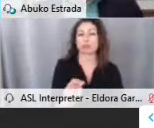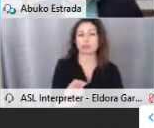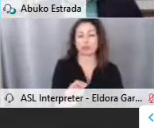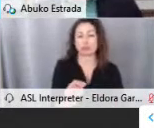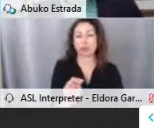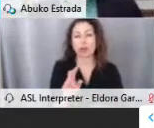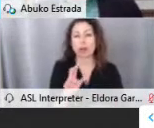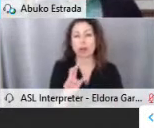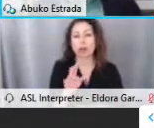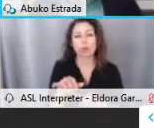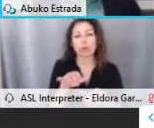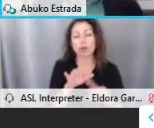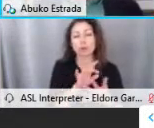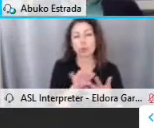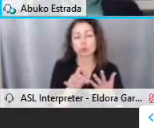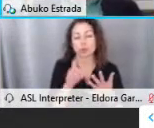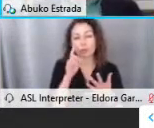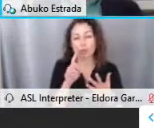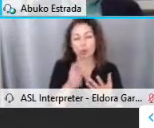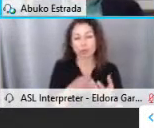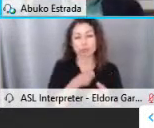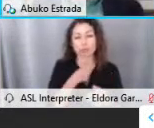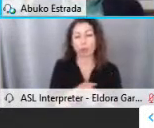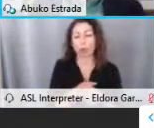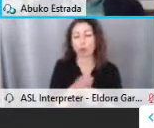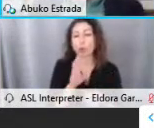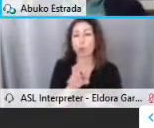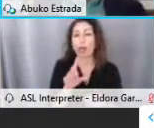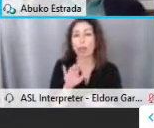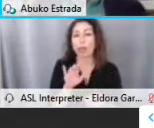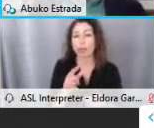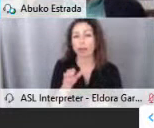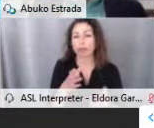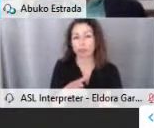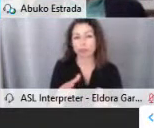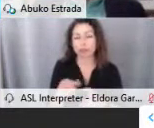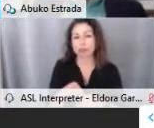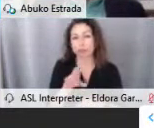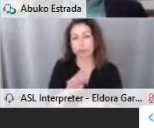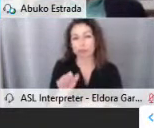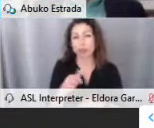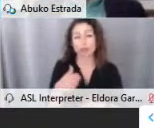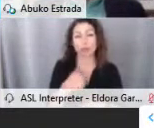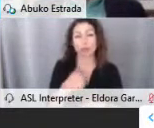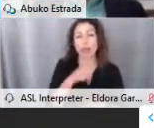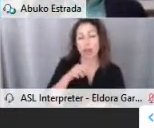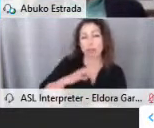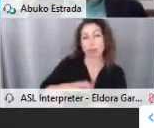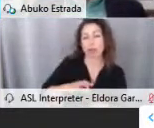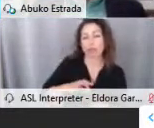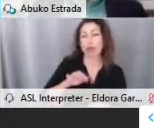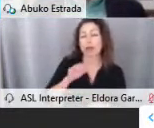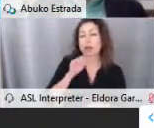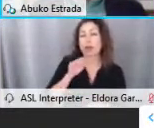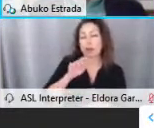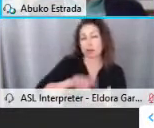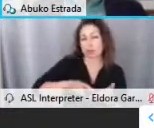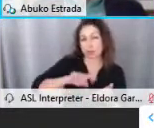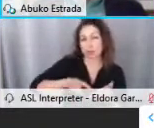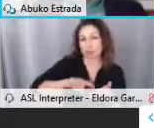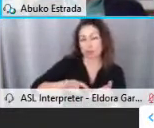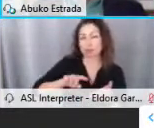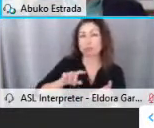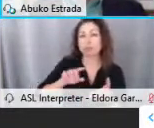about the well-being of people and places in the United States. We are a nonprofit research organization that